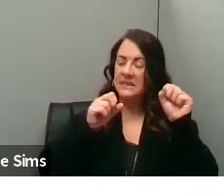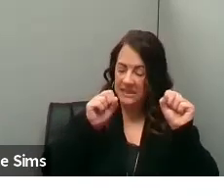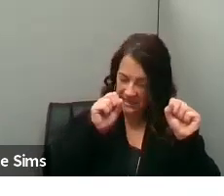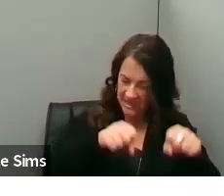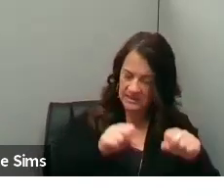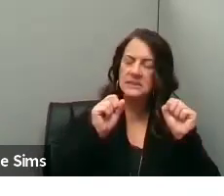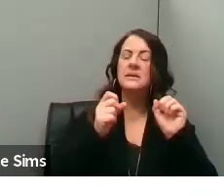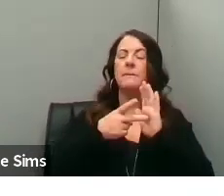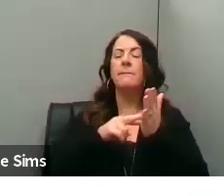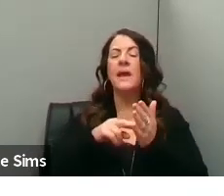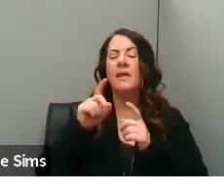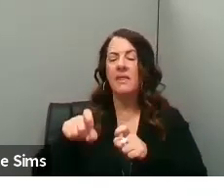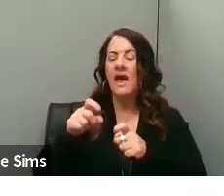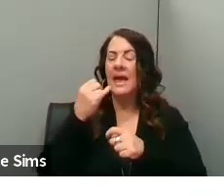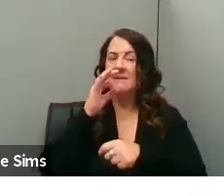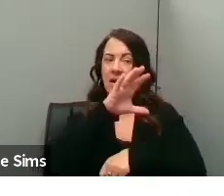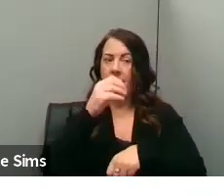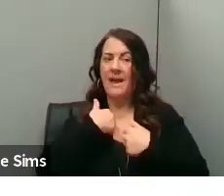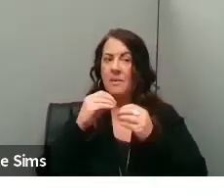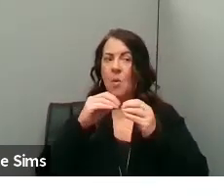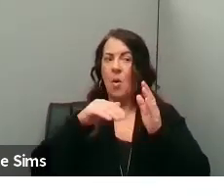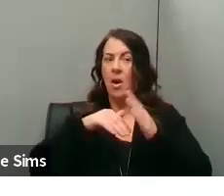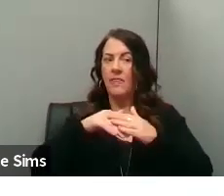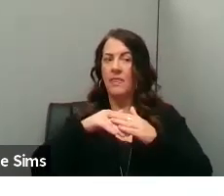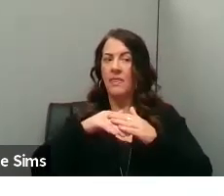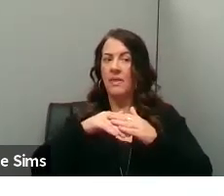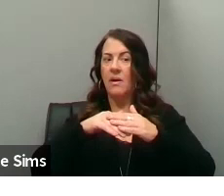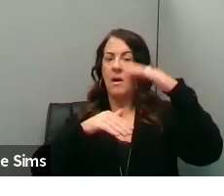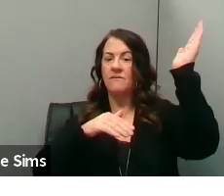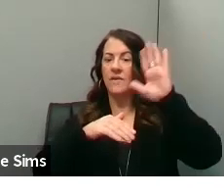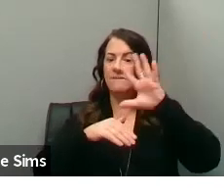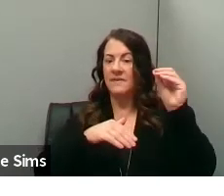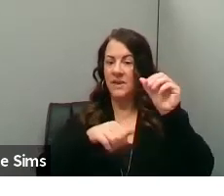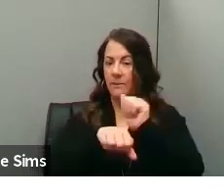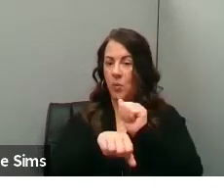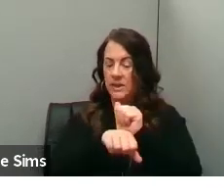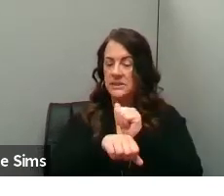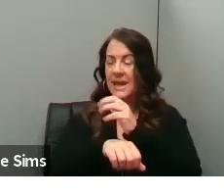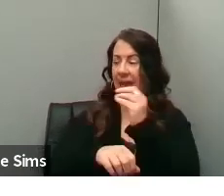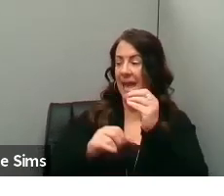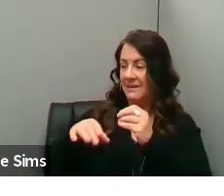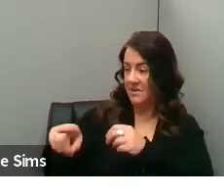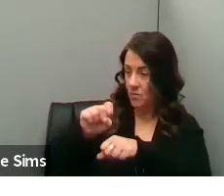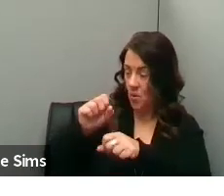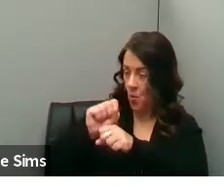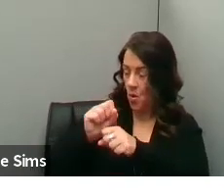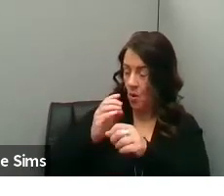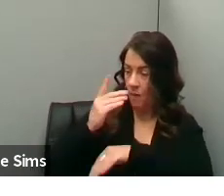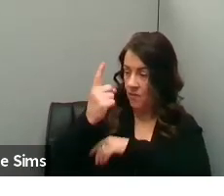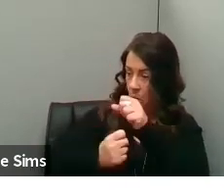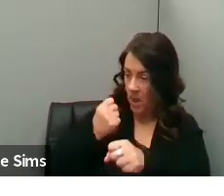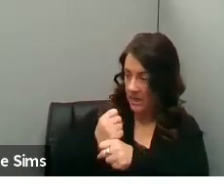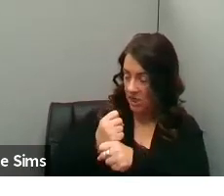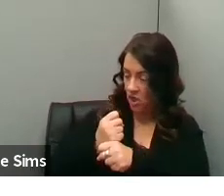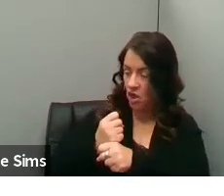miles of the work site, the employee has worked there for at least 1 year, and the employee has worked